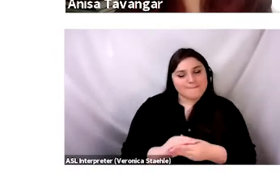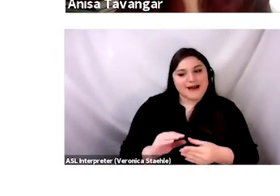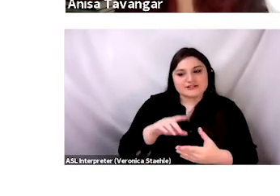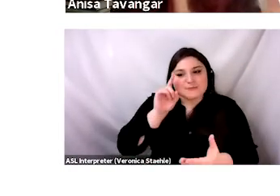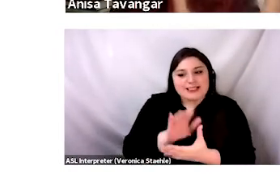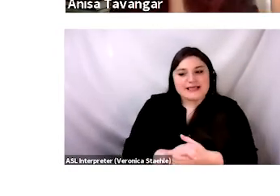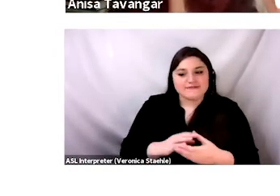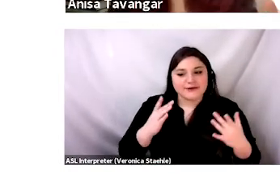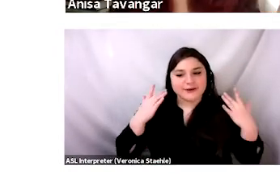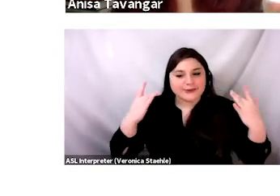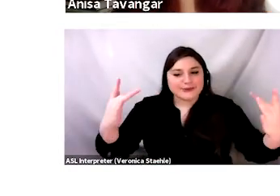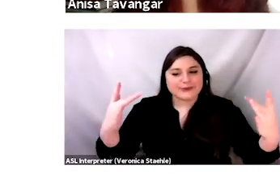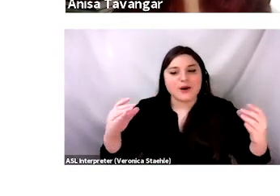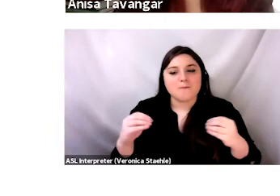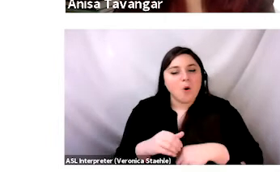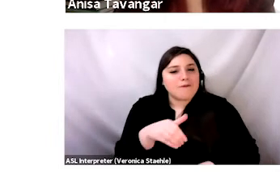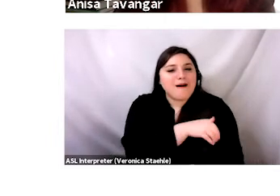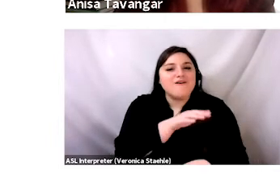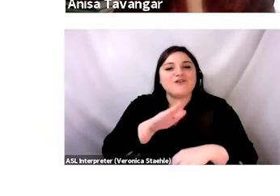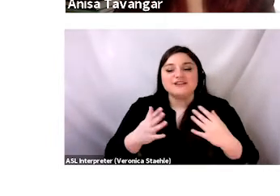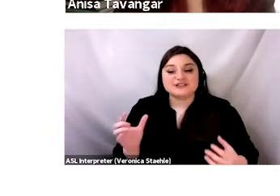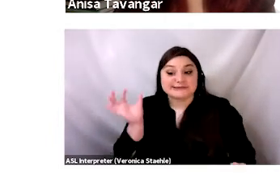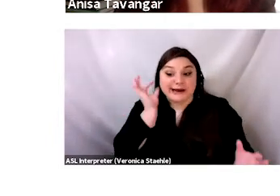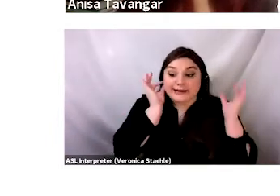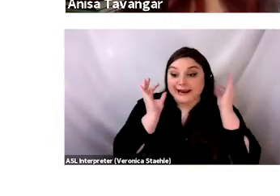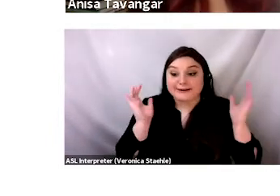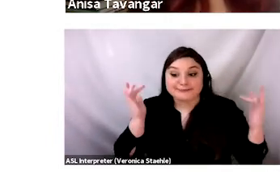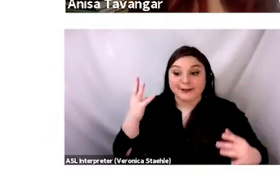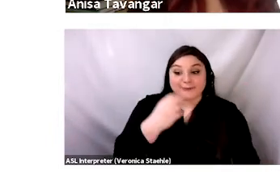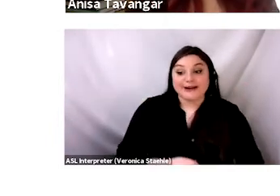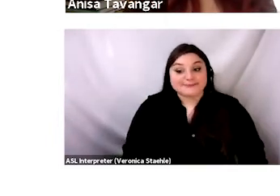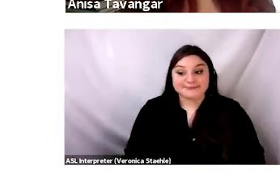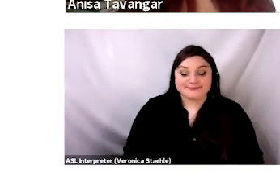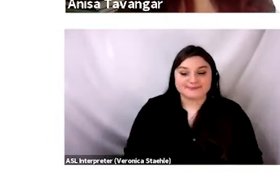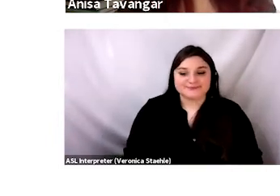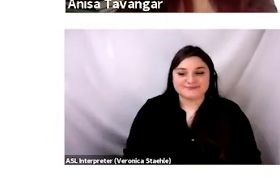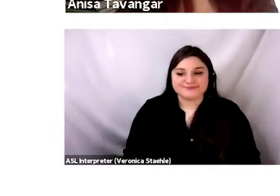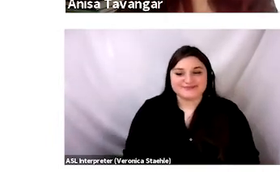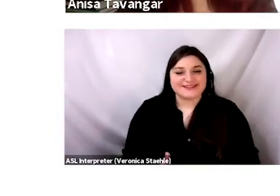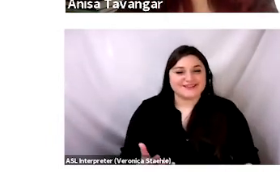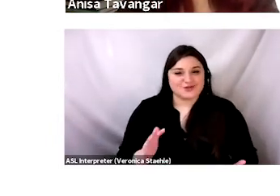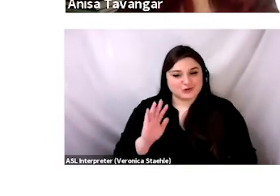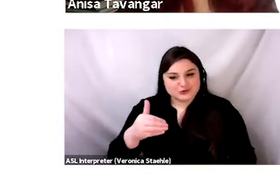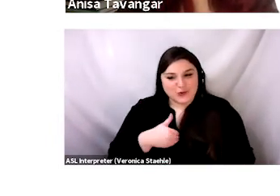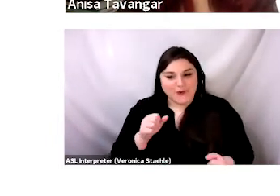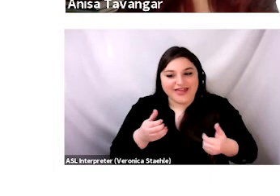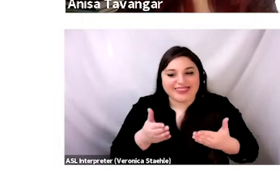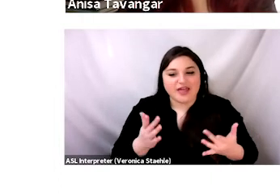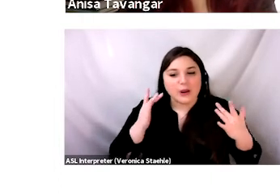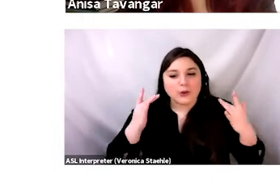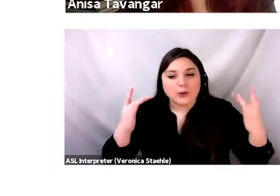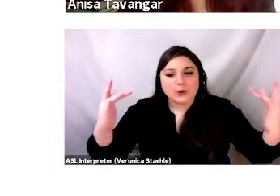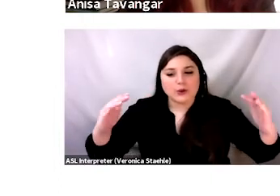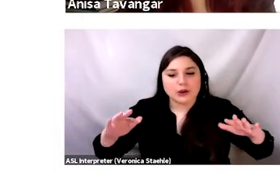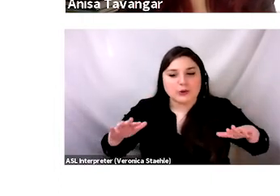a physical earring, maybe. But it's also, when we talk about truthfulness, we talk about